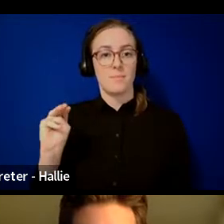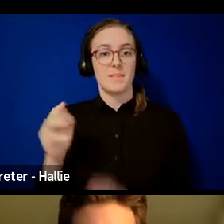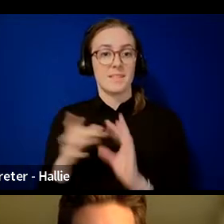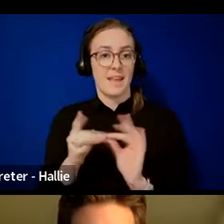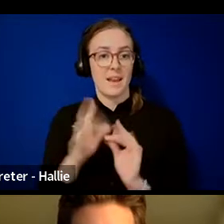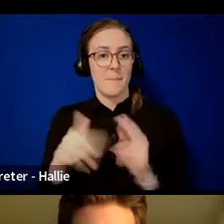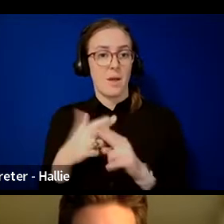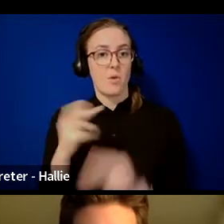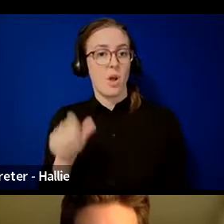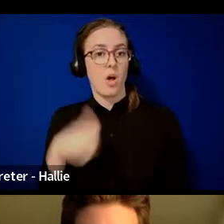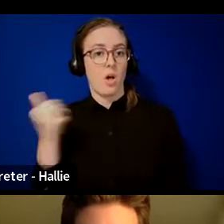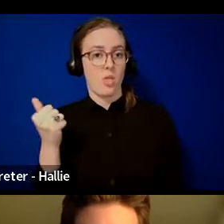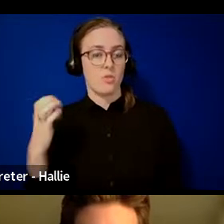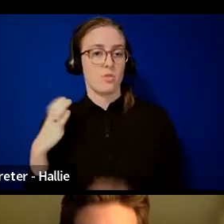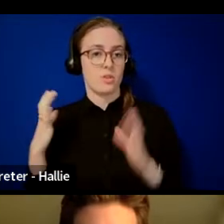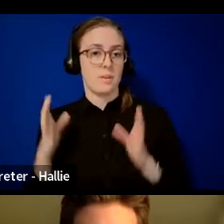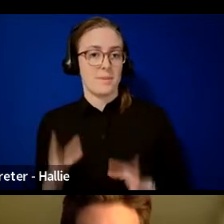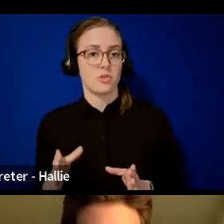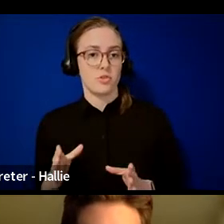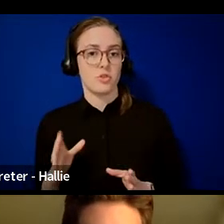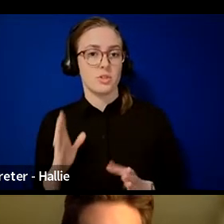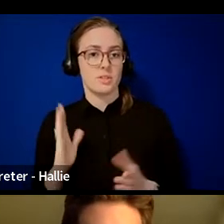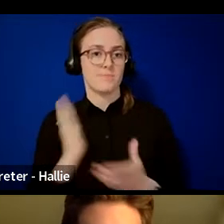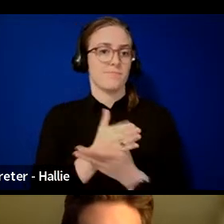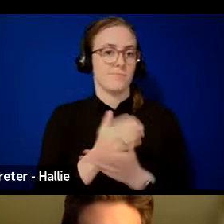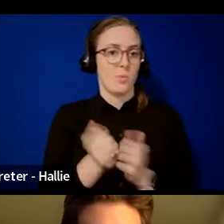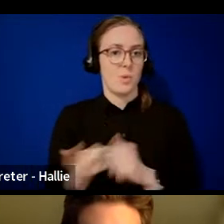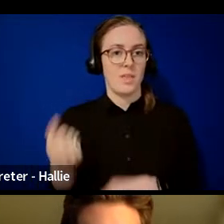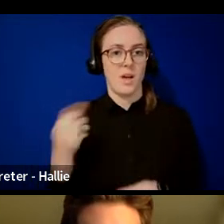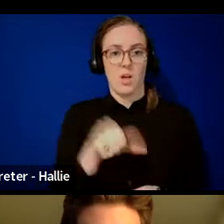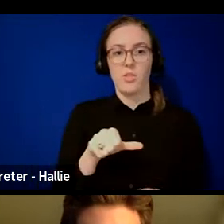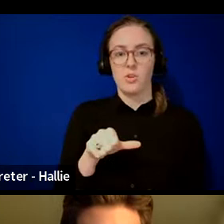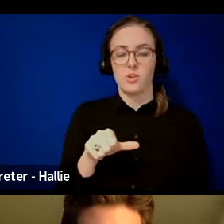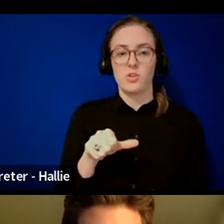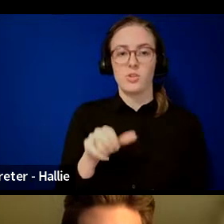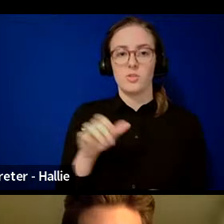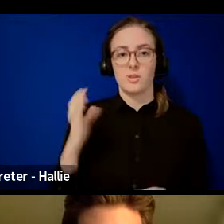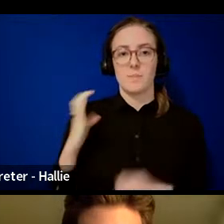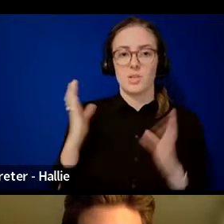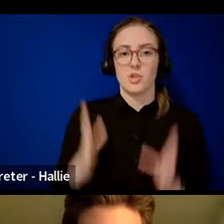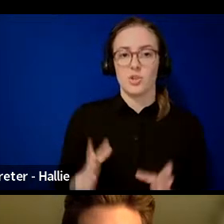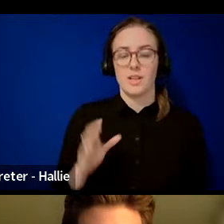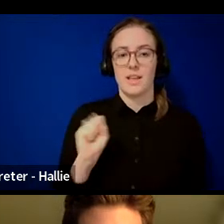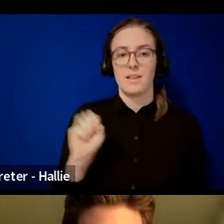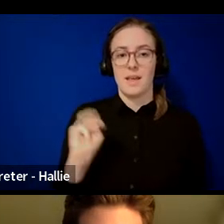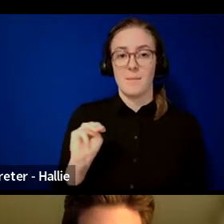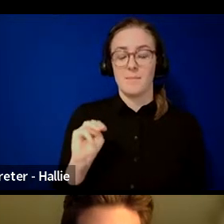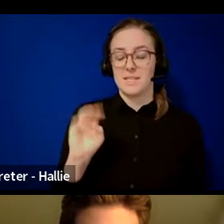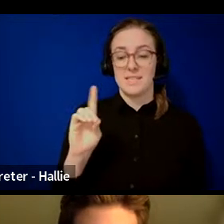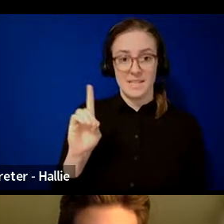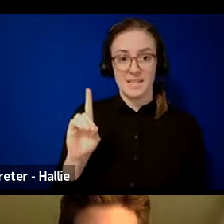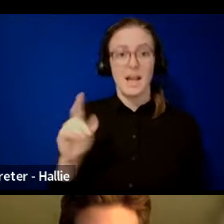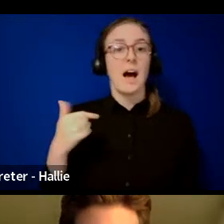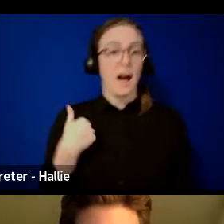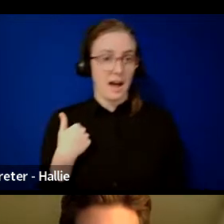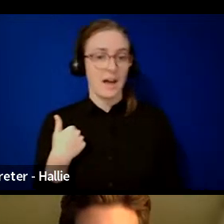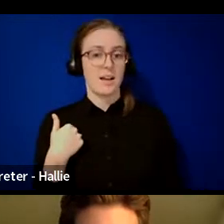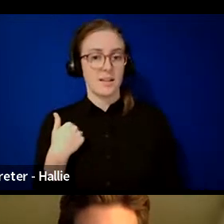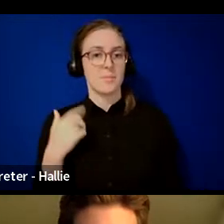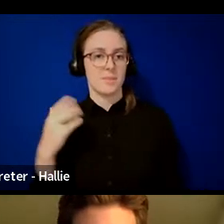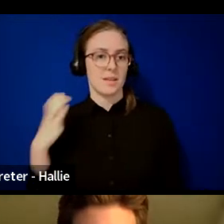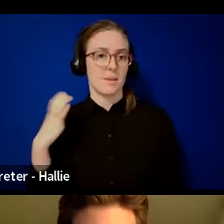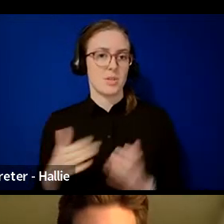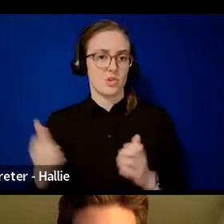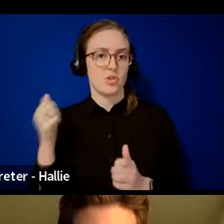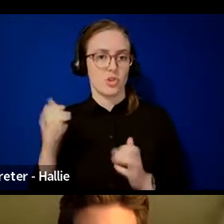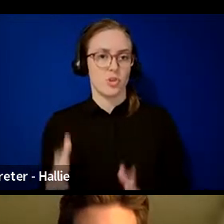commissioners interfering with other ANC commissioners, SMD. I am the ANC commissioner for 5D09. If you